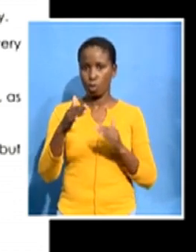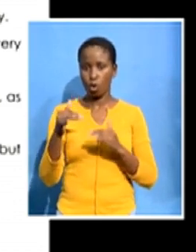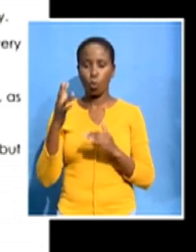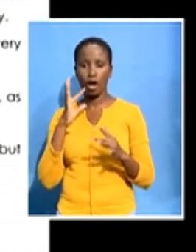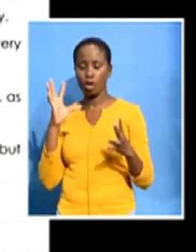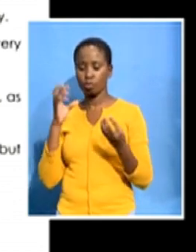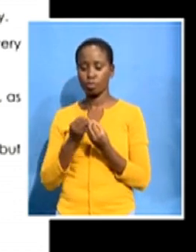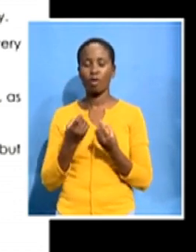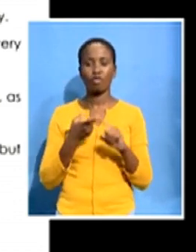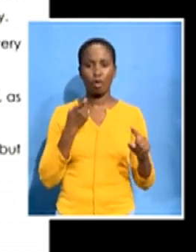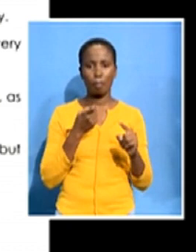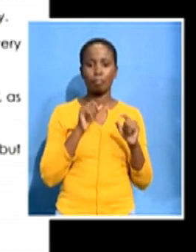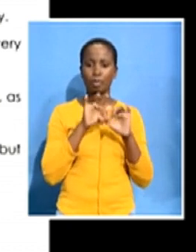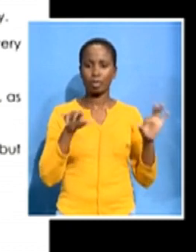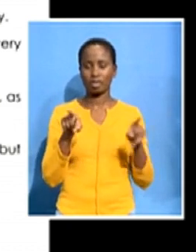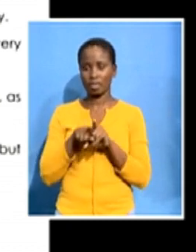against above